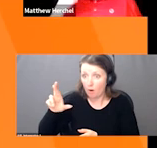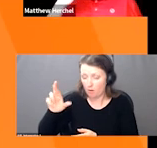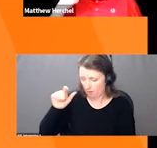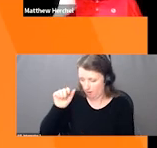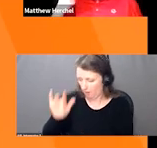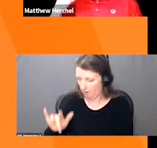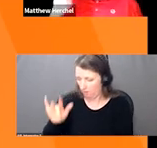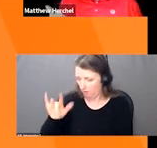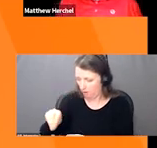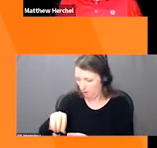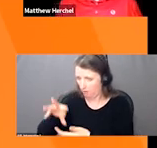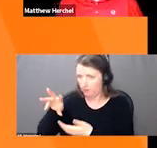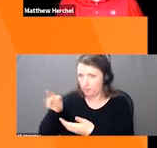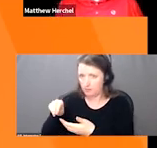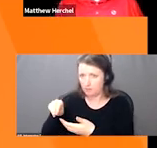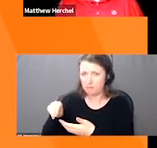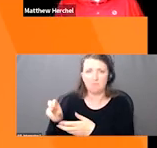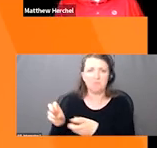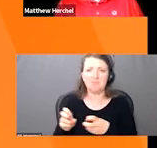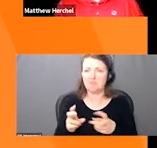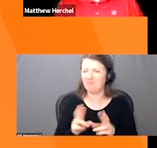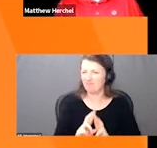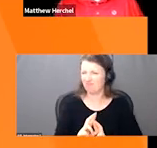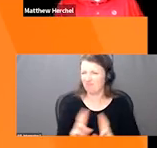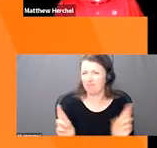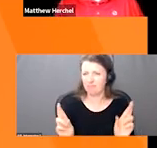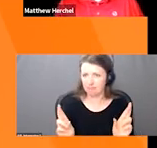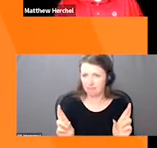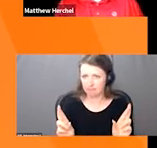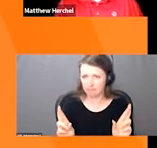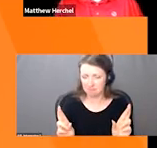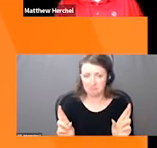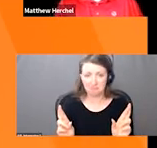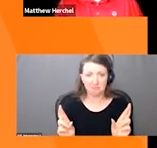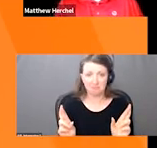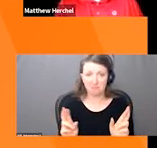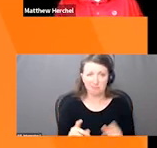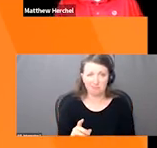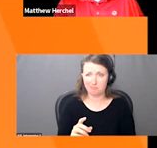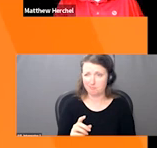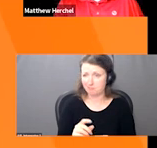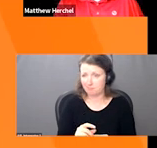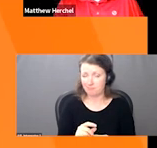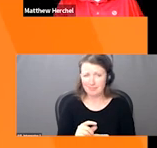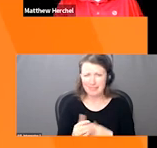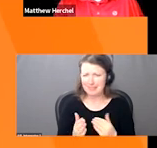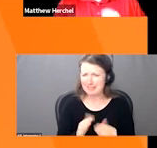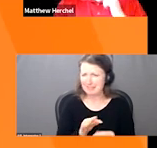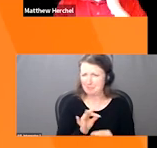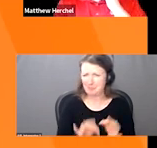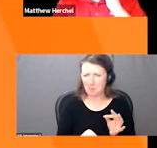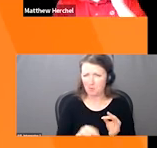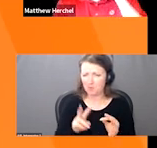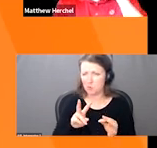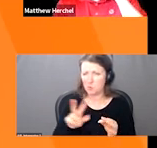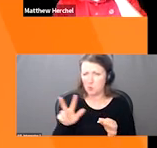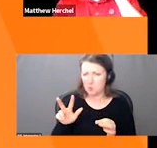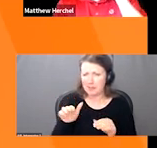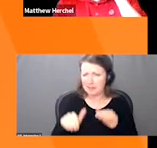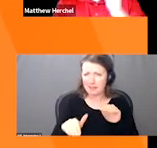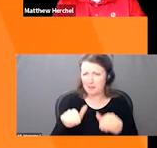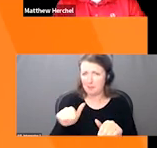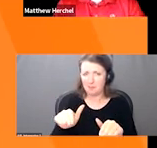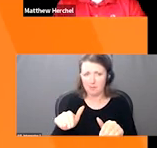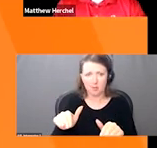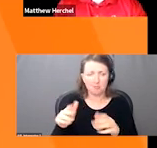because it's like super green and easy. And it's only 2.5 clicks really. So search, I like to say, everyone, if